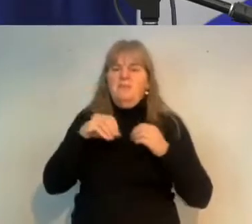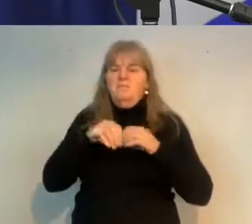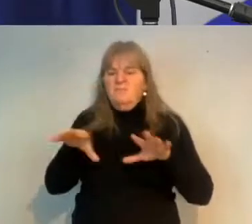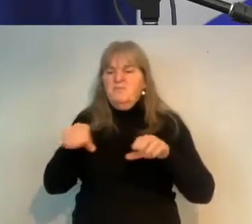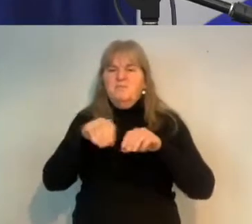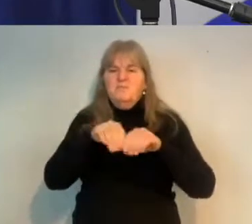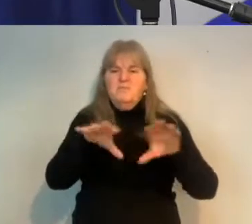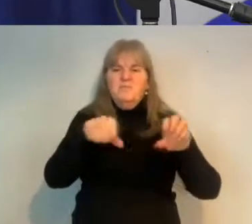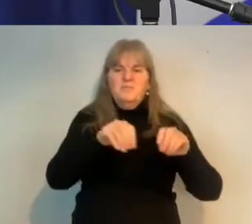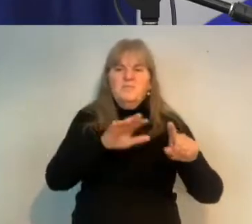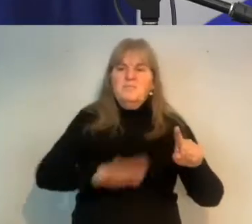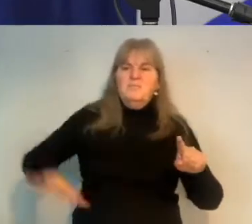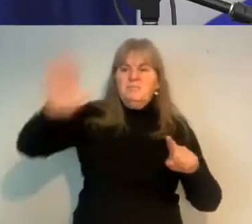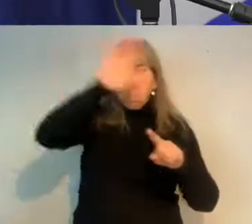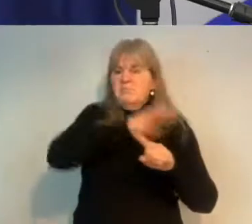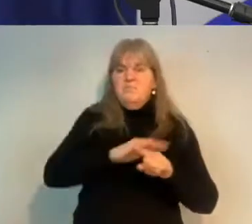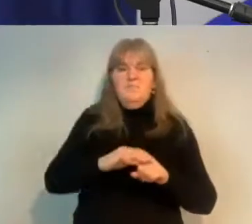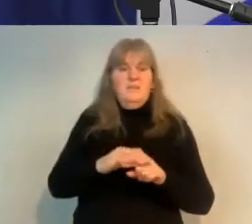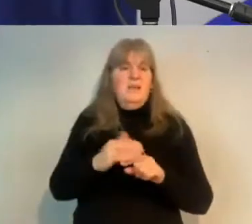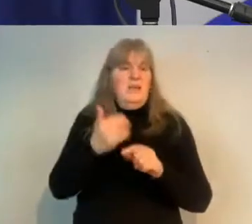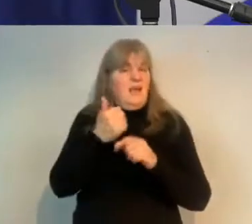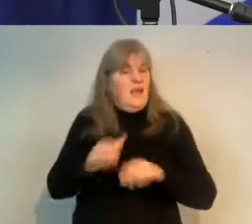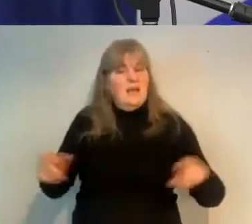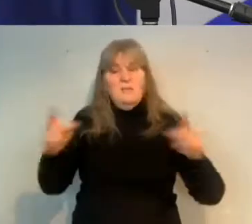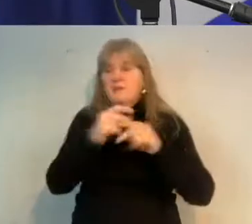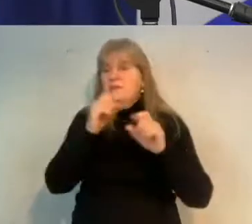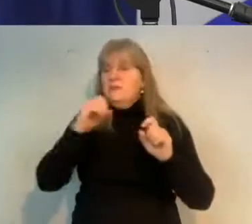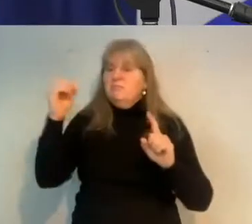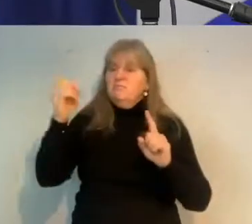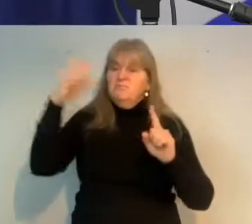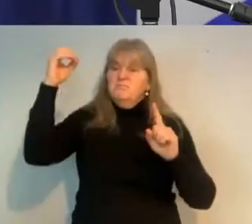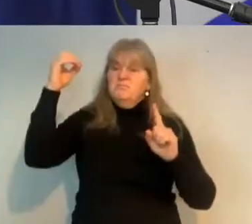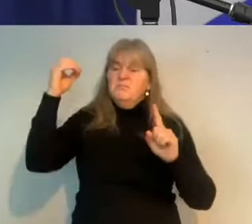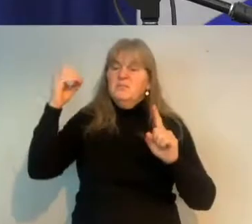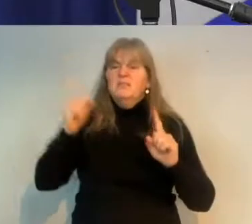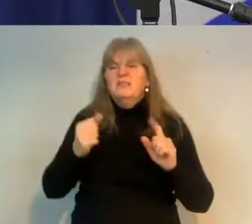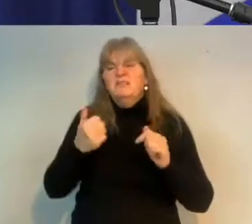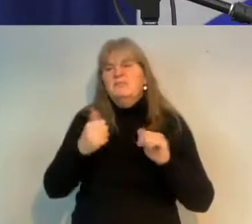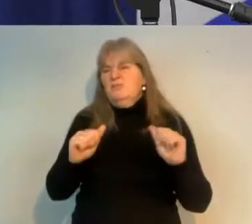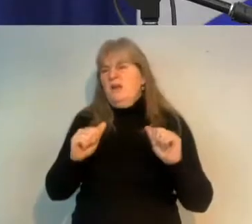and people can be exposed in any place. So that's what we're asking people to do right now.